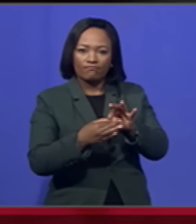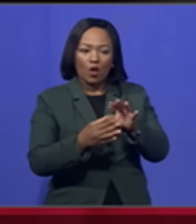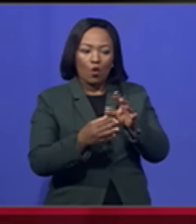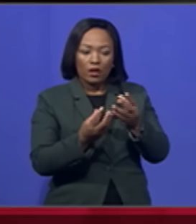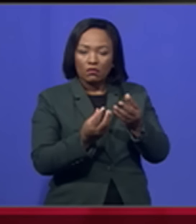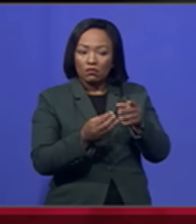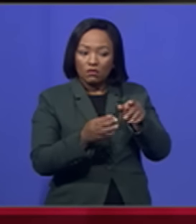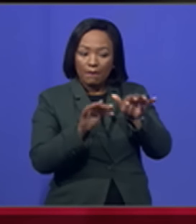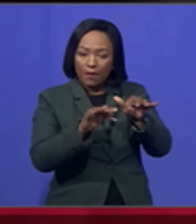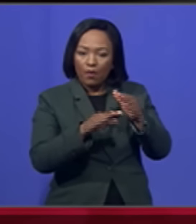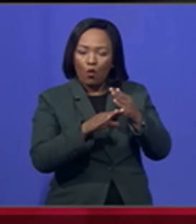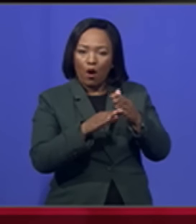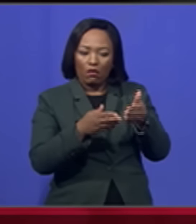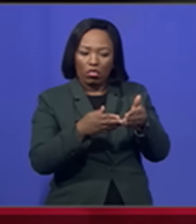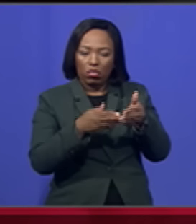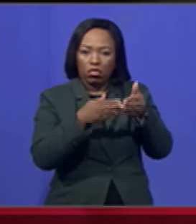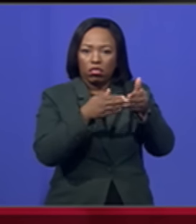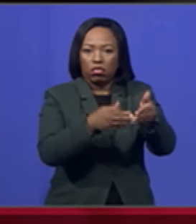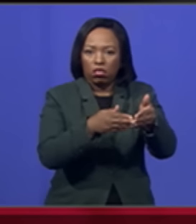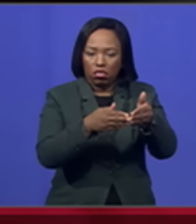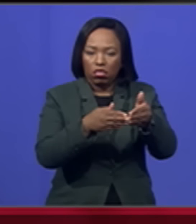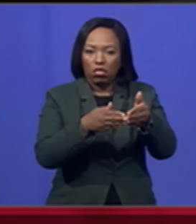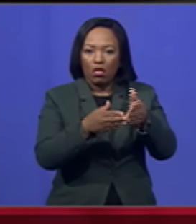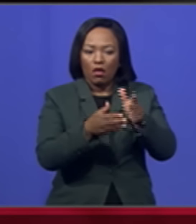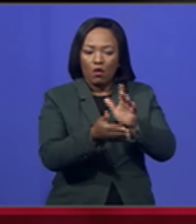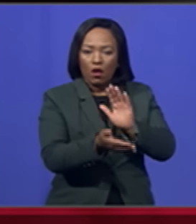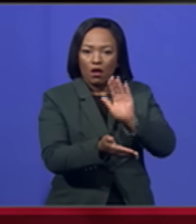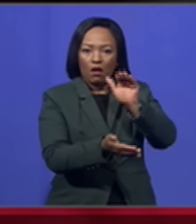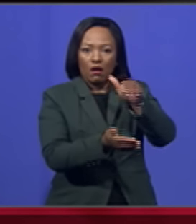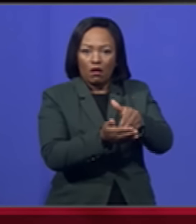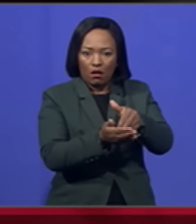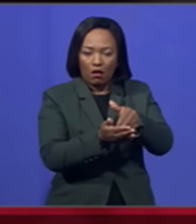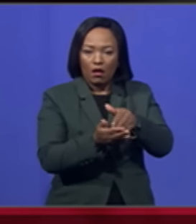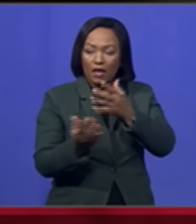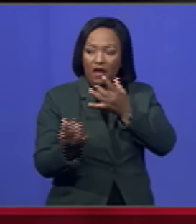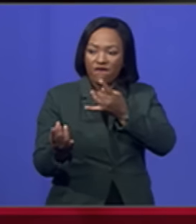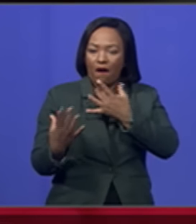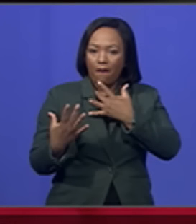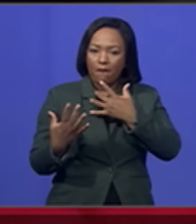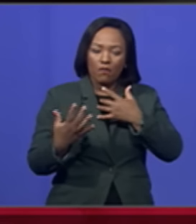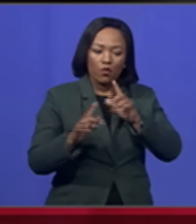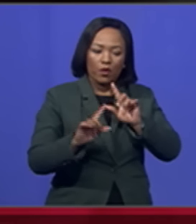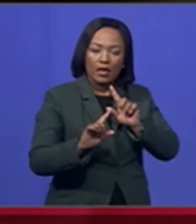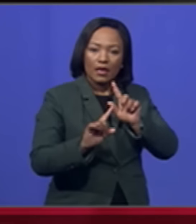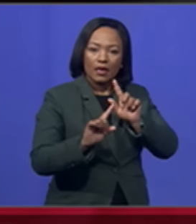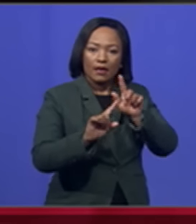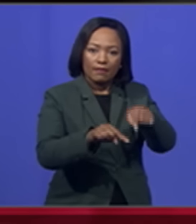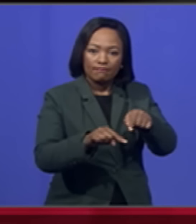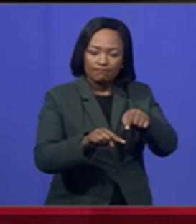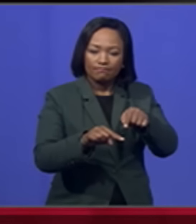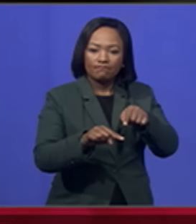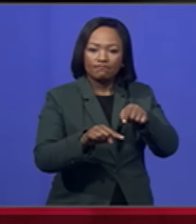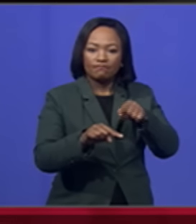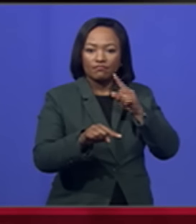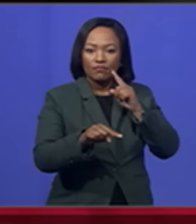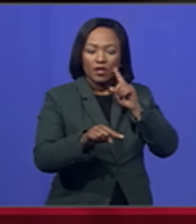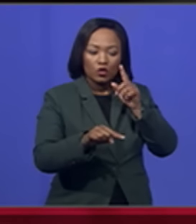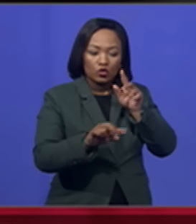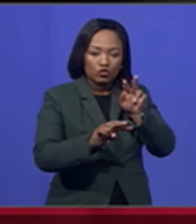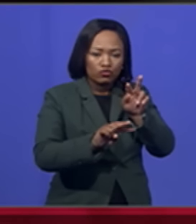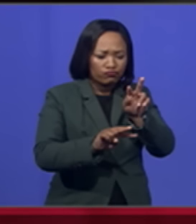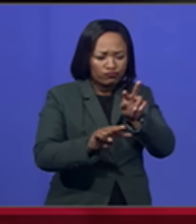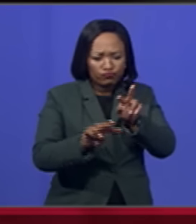when certain flagged vessels are in the harbour, and we go in to actually